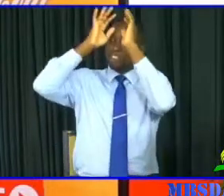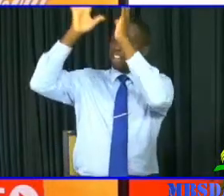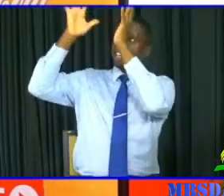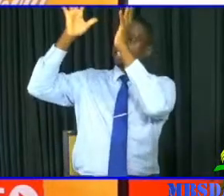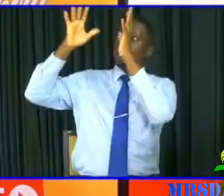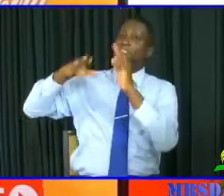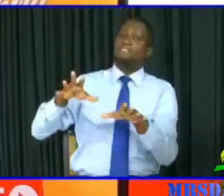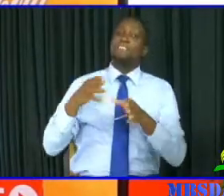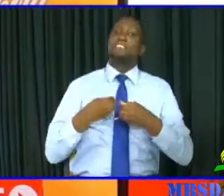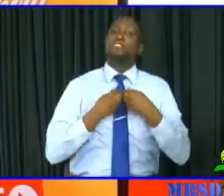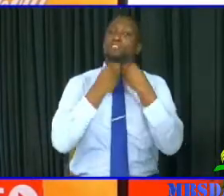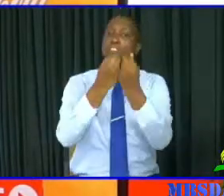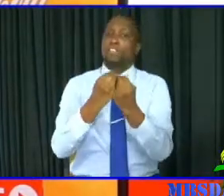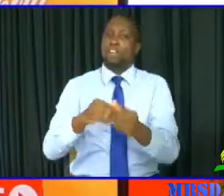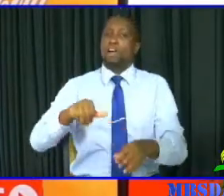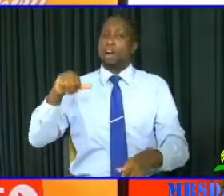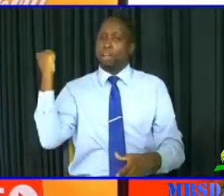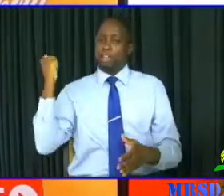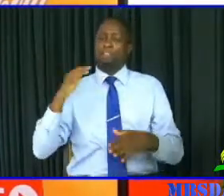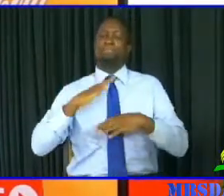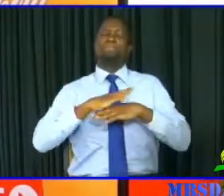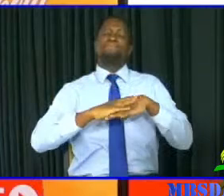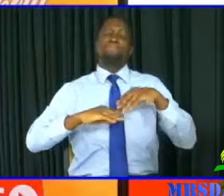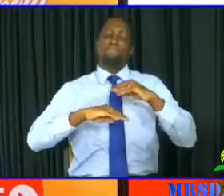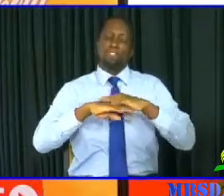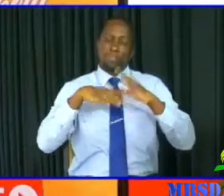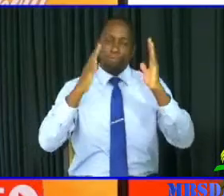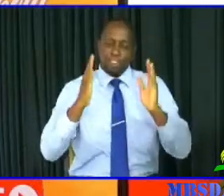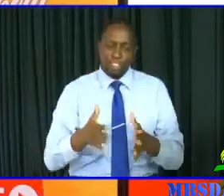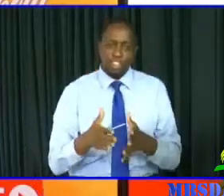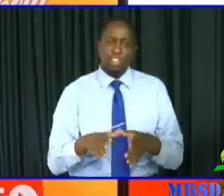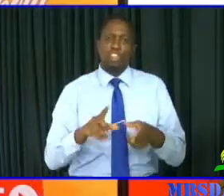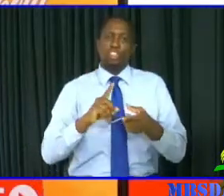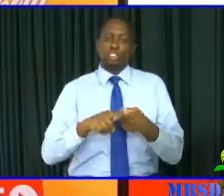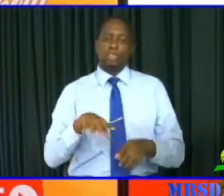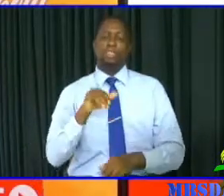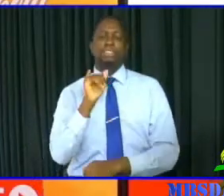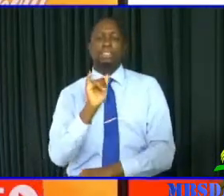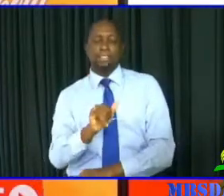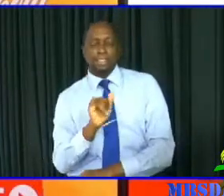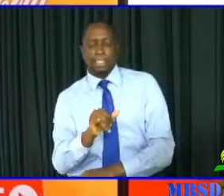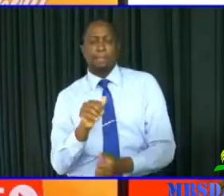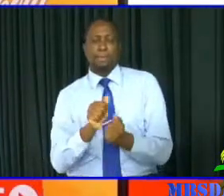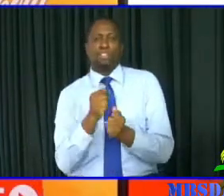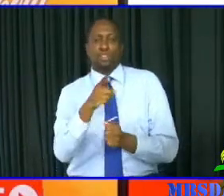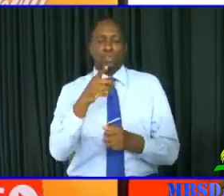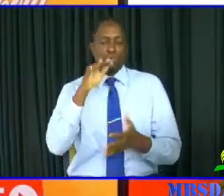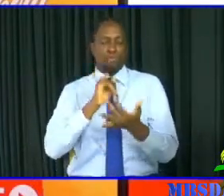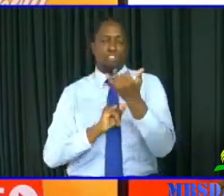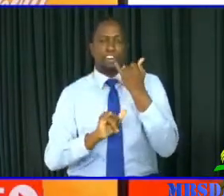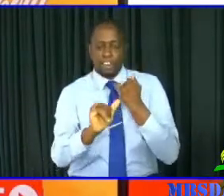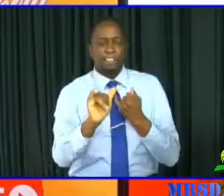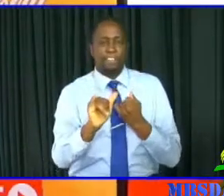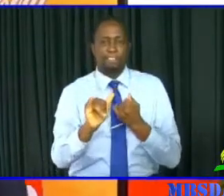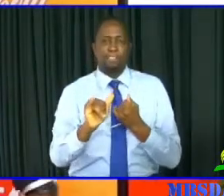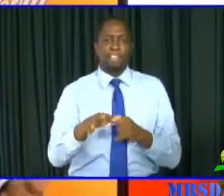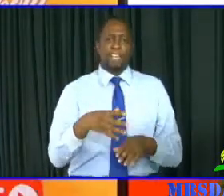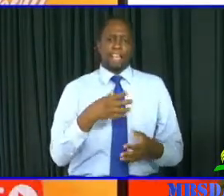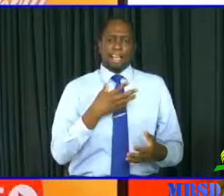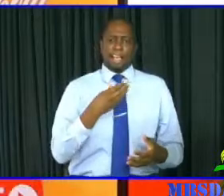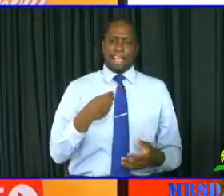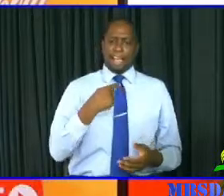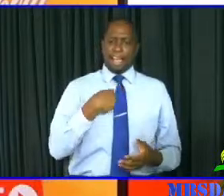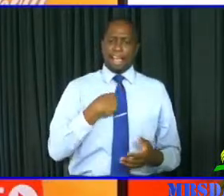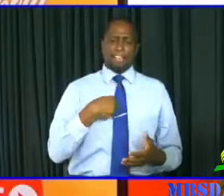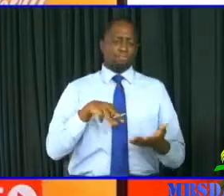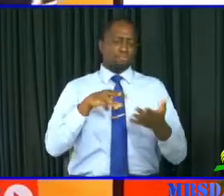another comforter that may abide with you forever. And when I look at what it means to have the